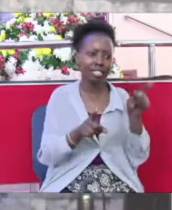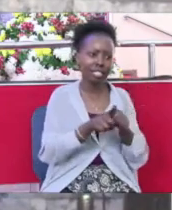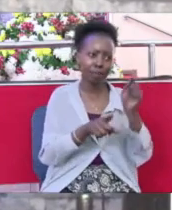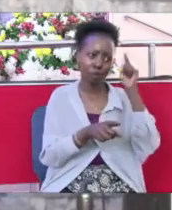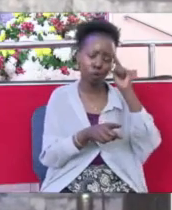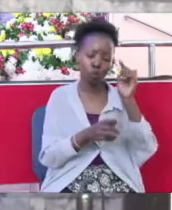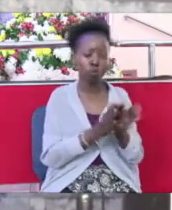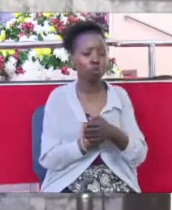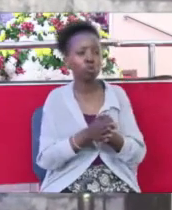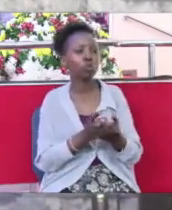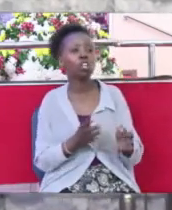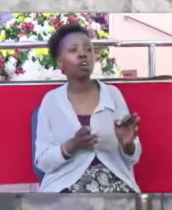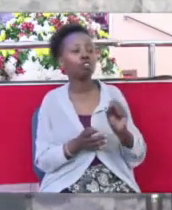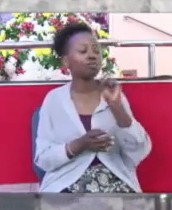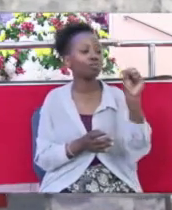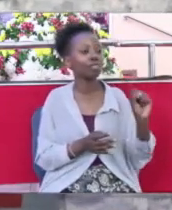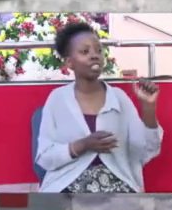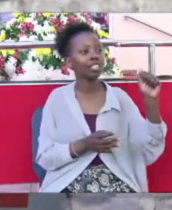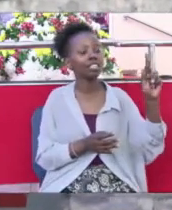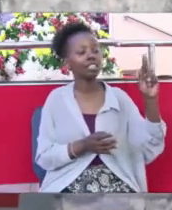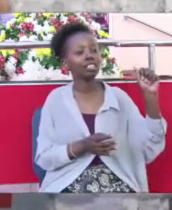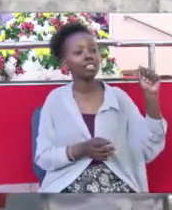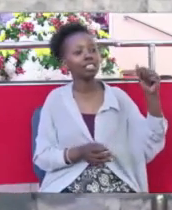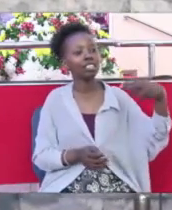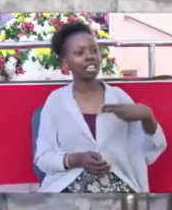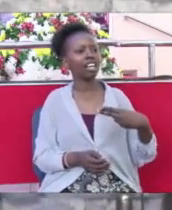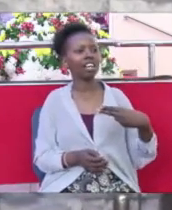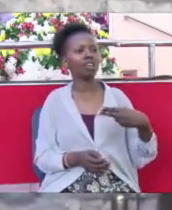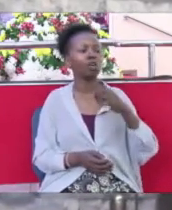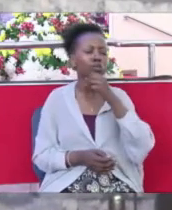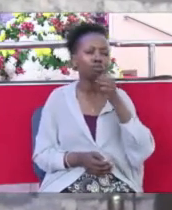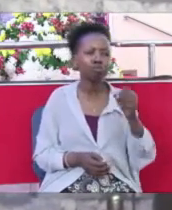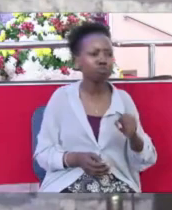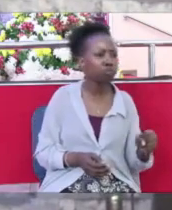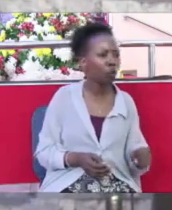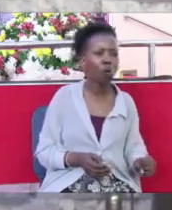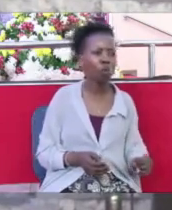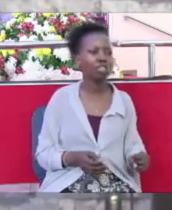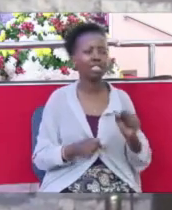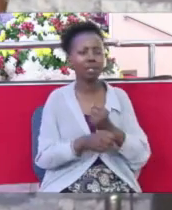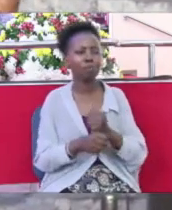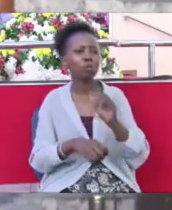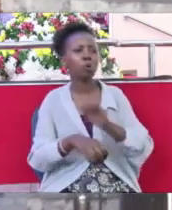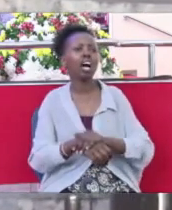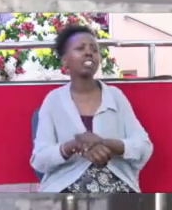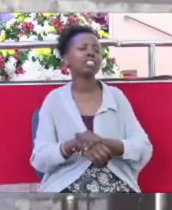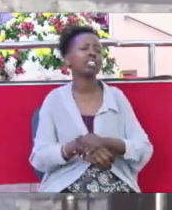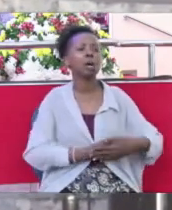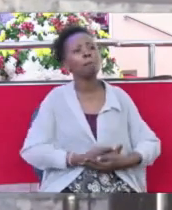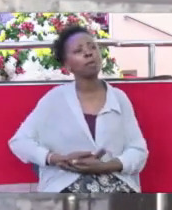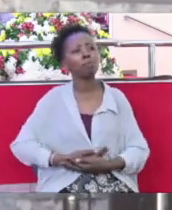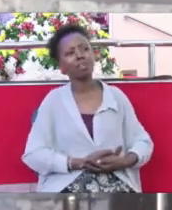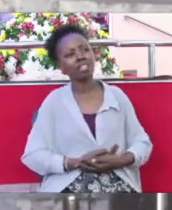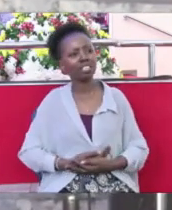Na tunajua kuhusu habari za Sarah. Sarah was past menopause. Alikuwa amepitisha umri wa kuweza kupata mimba. She was advanced in